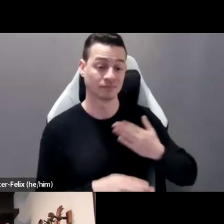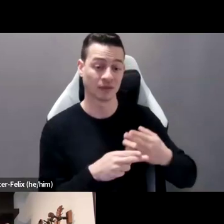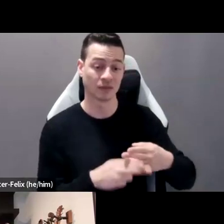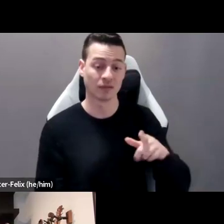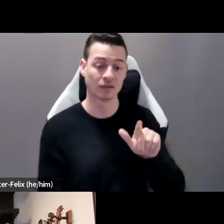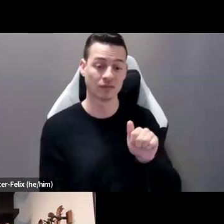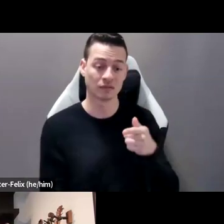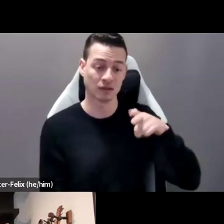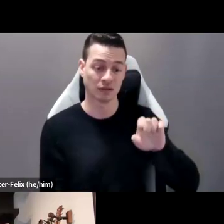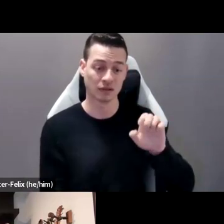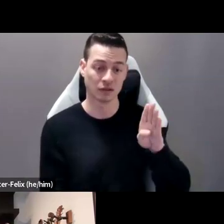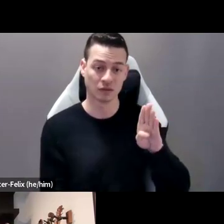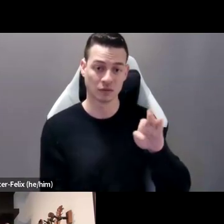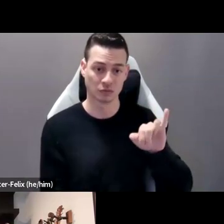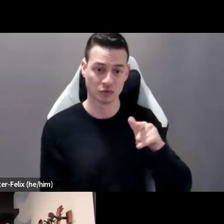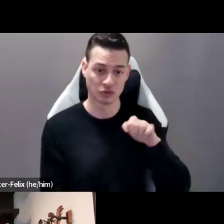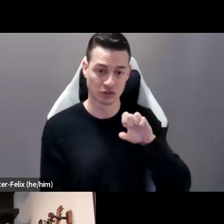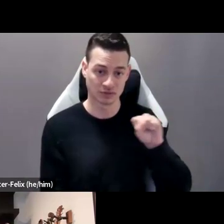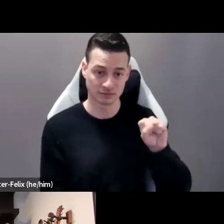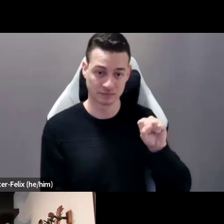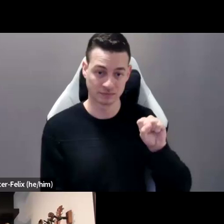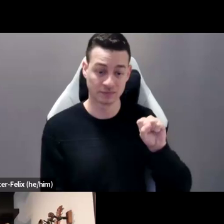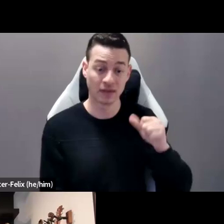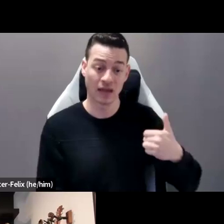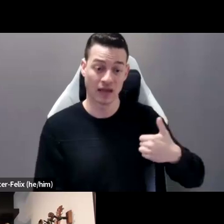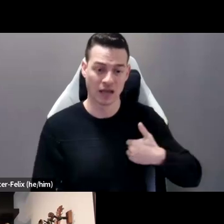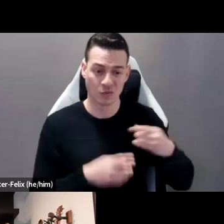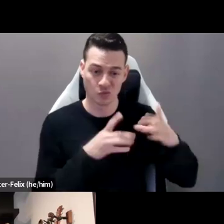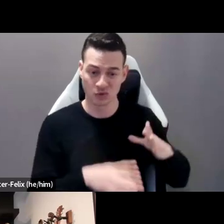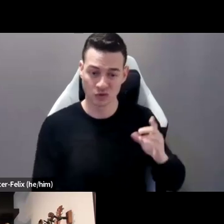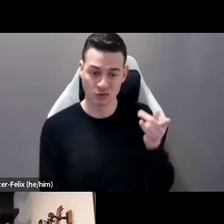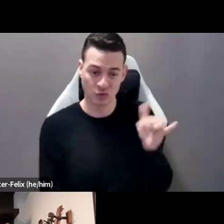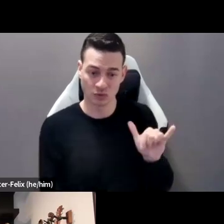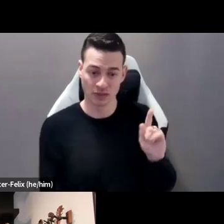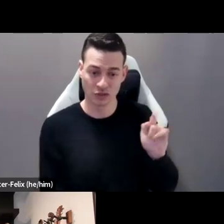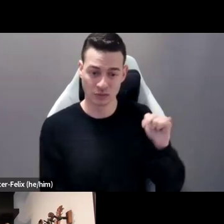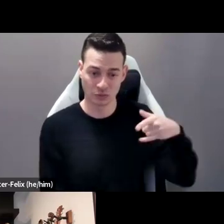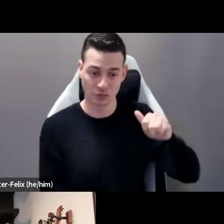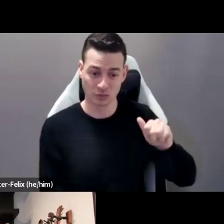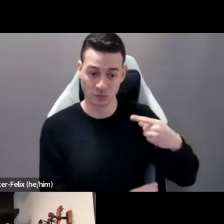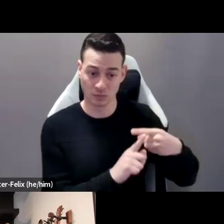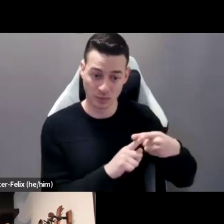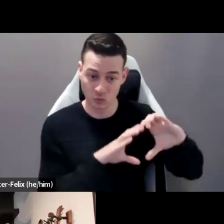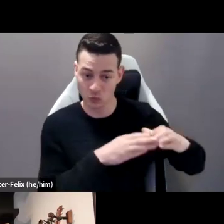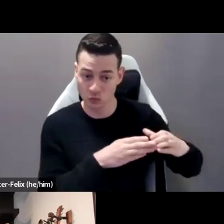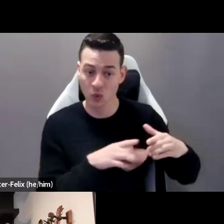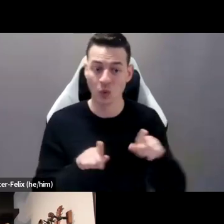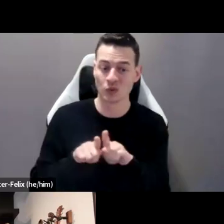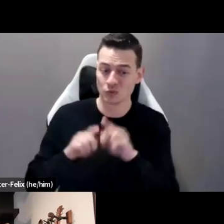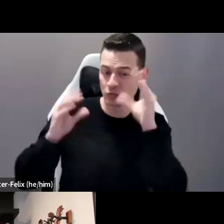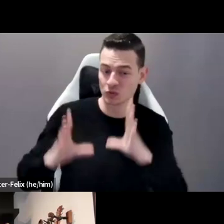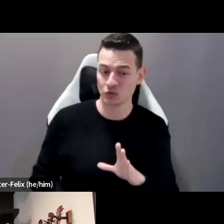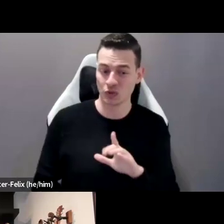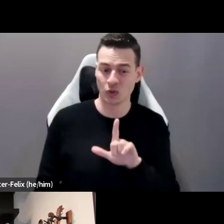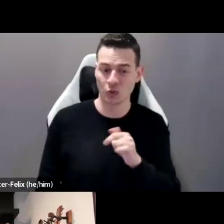College and the director of the CUNY LGBTQIA+ Consortium. And I want to welcome again all the people who showed up here in person.